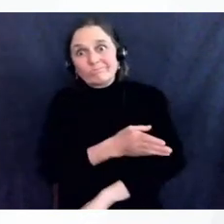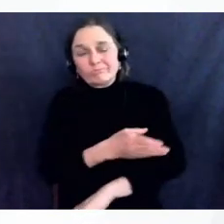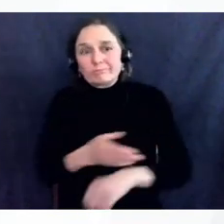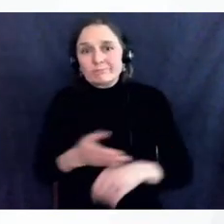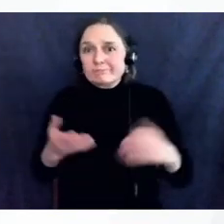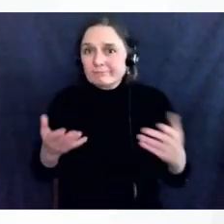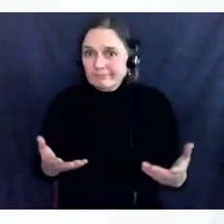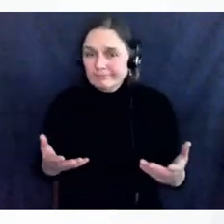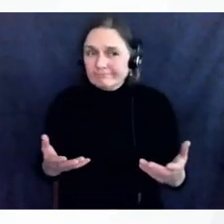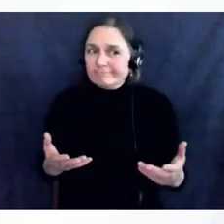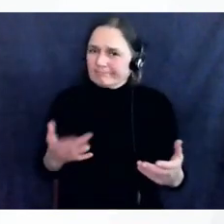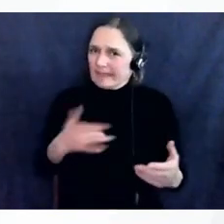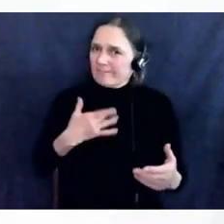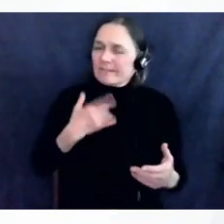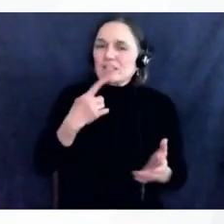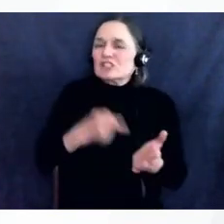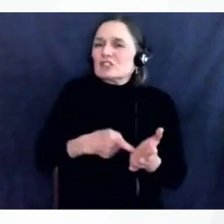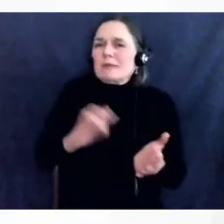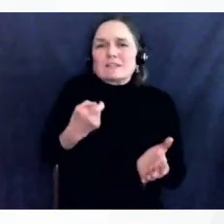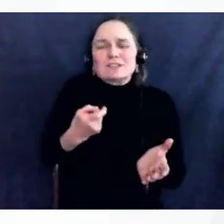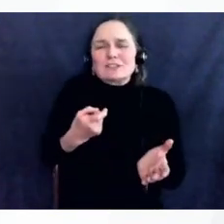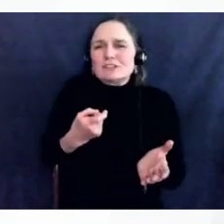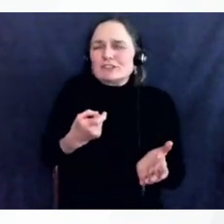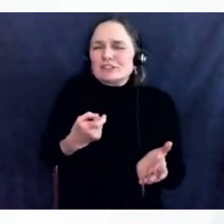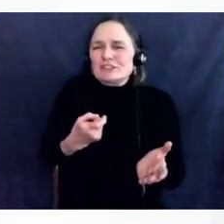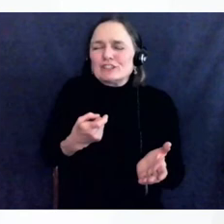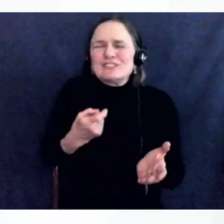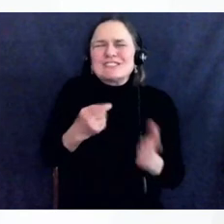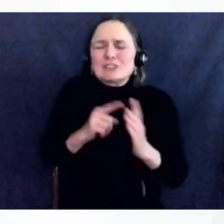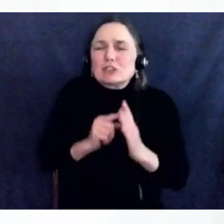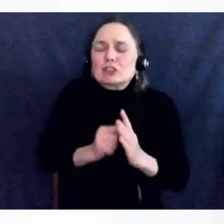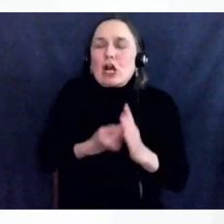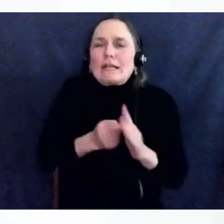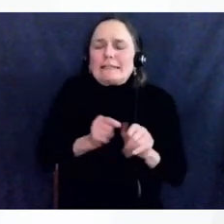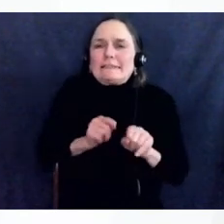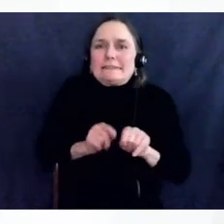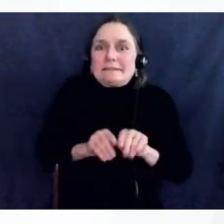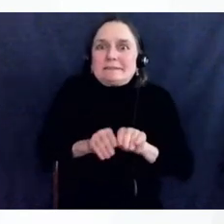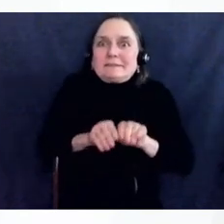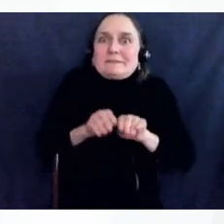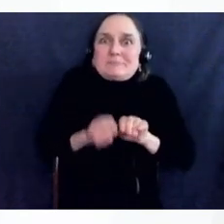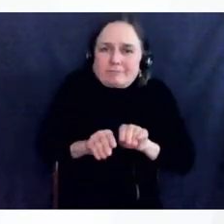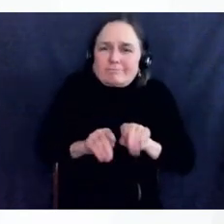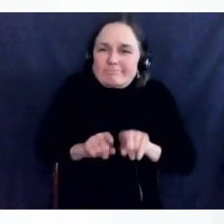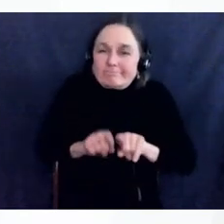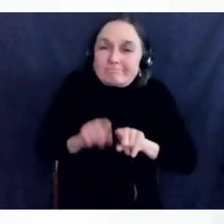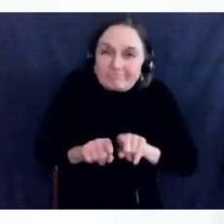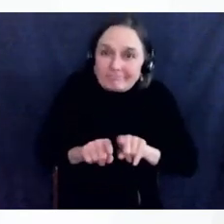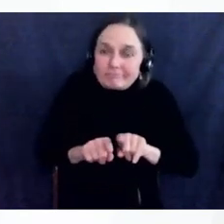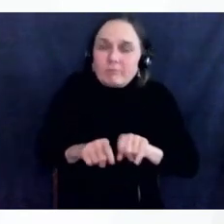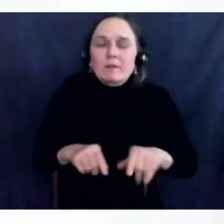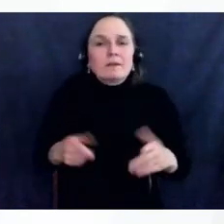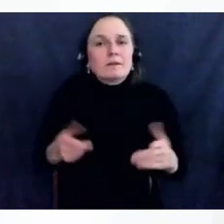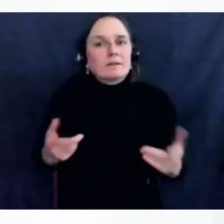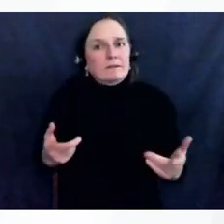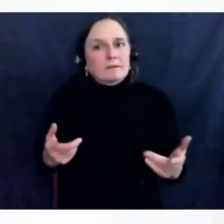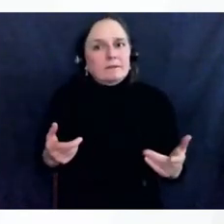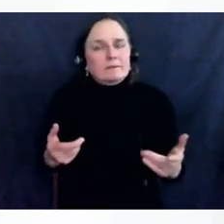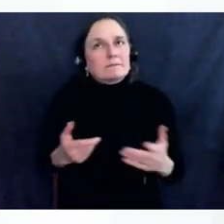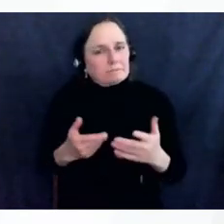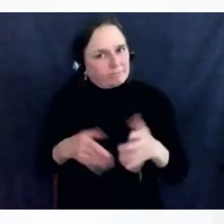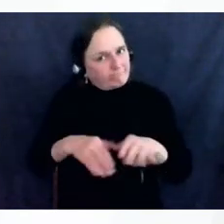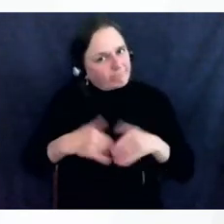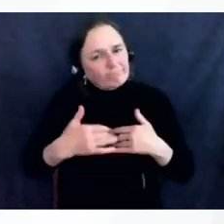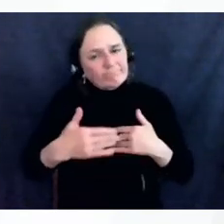our efforts and for all of us to engage in this work and demand that substantial and permanent change is pursued. When